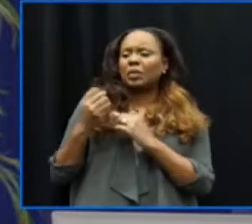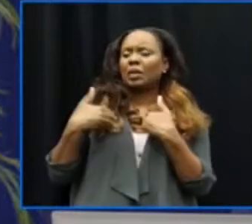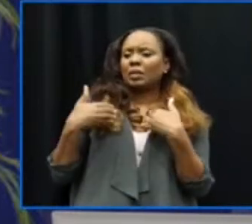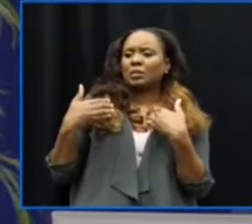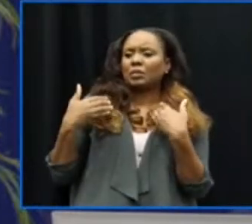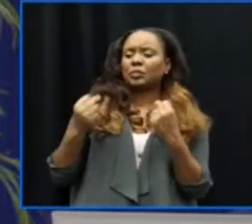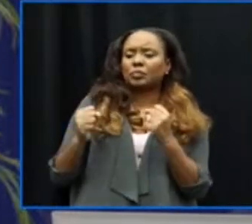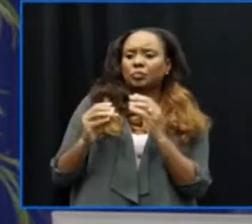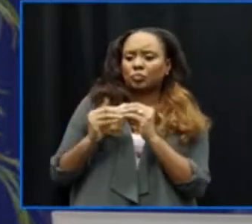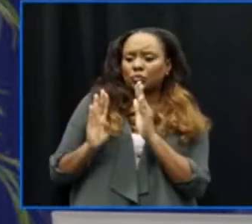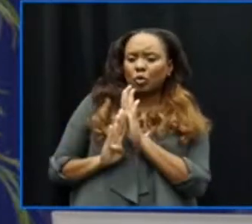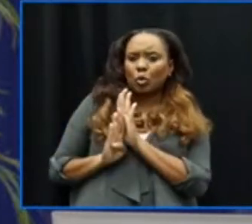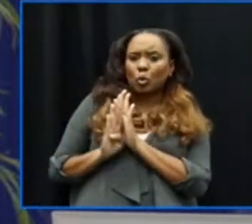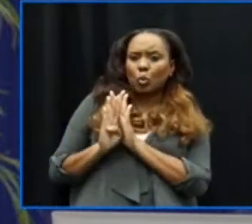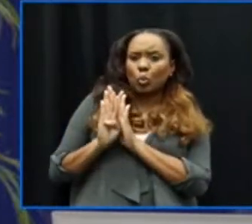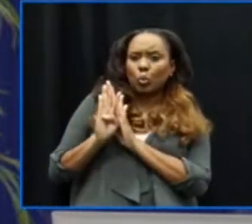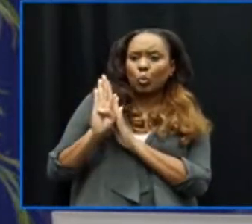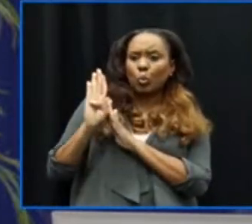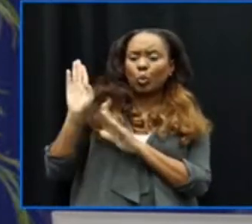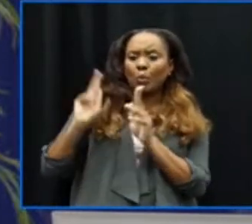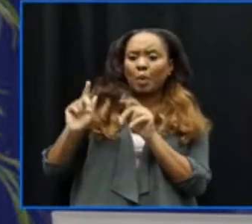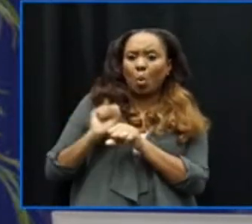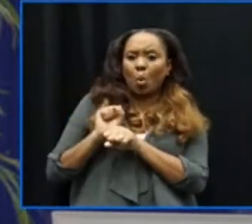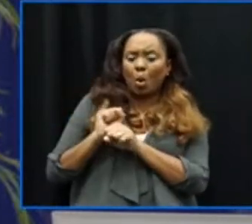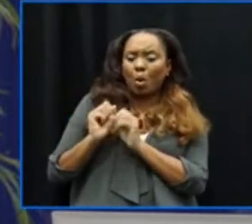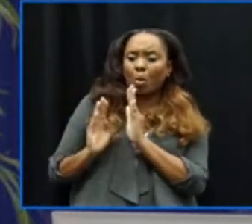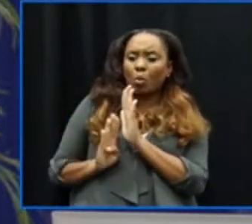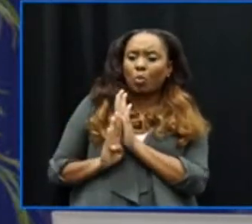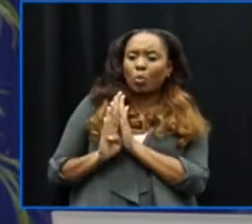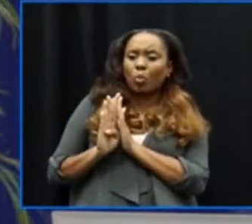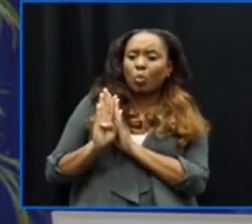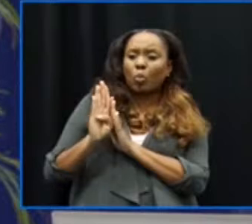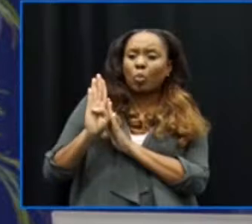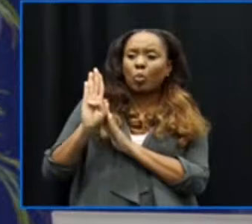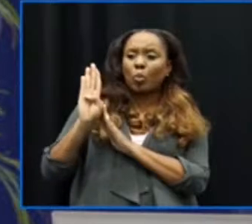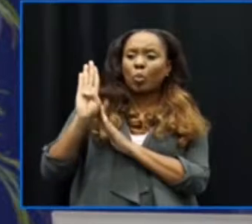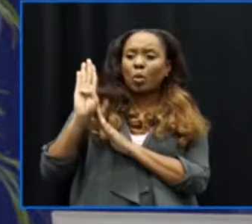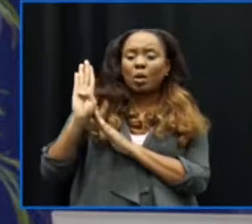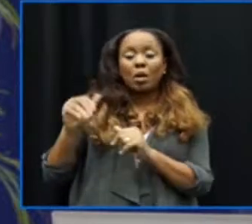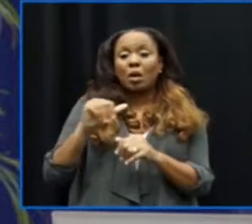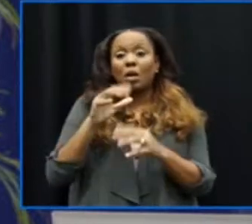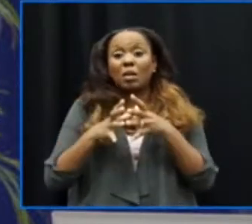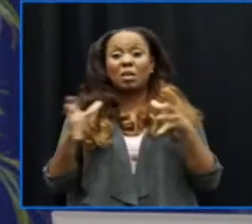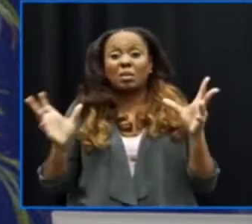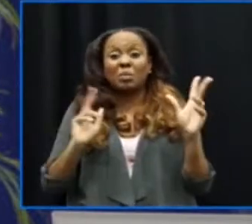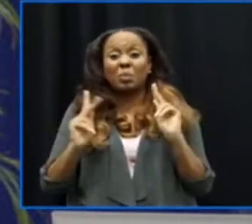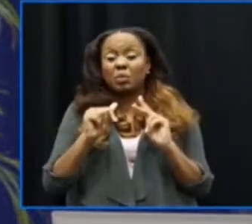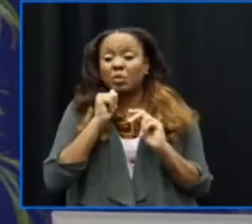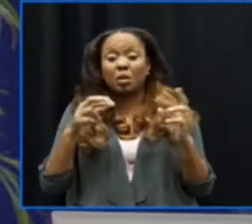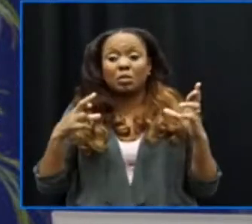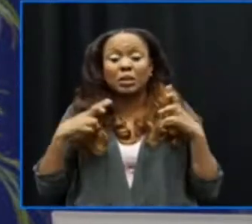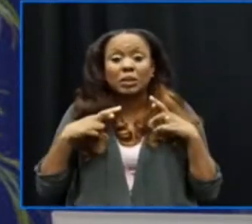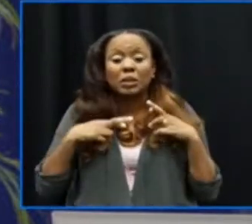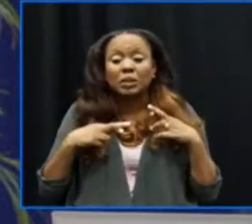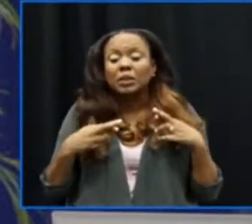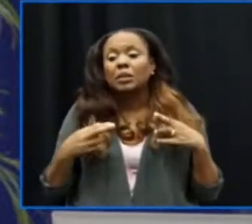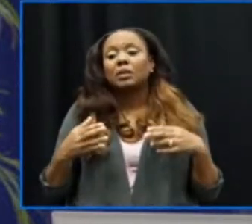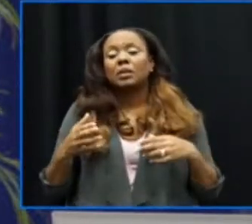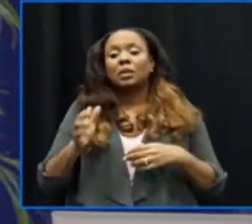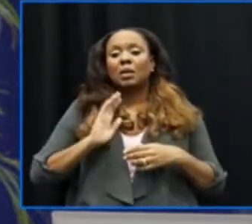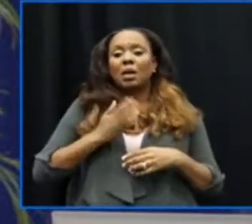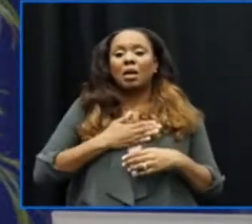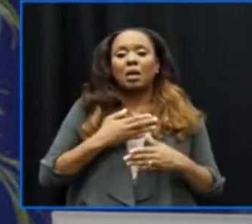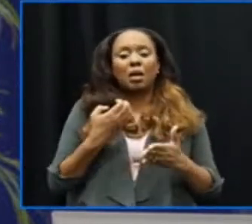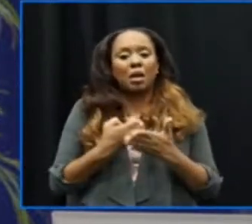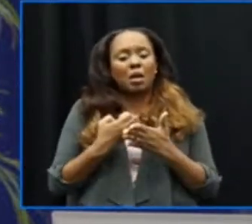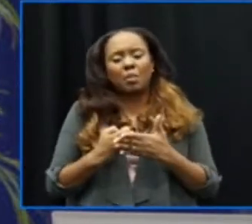strong and growing working population contributing to this fund. We didn't have that many retirees, and it was fueled by an economy that was really